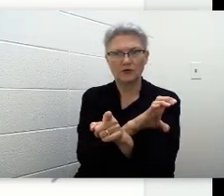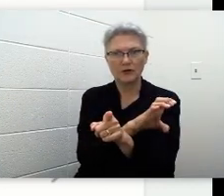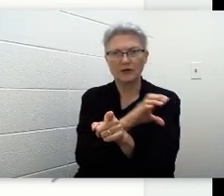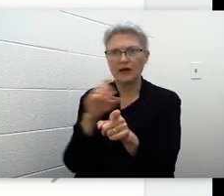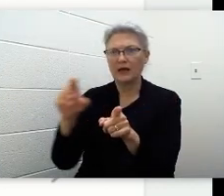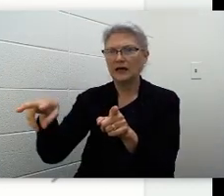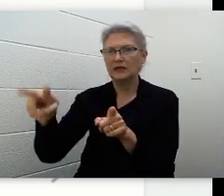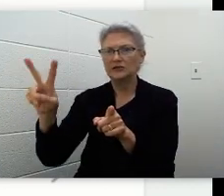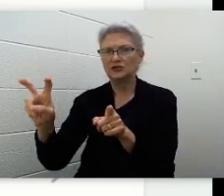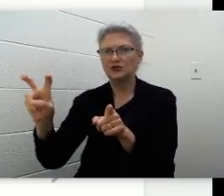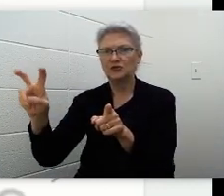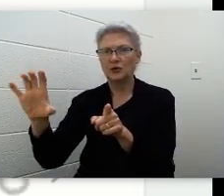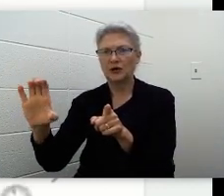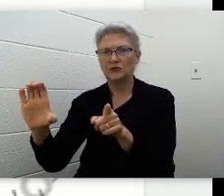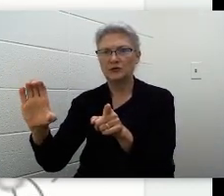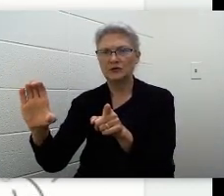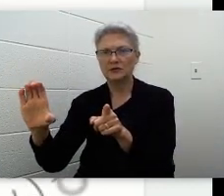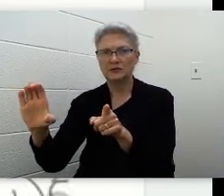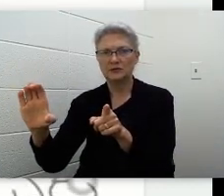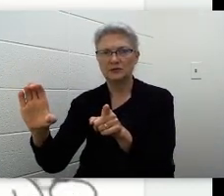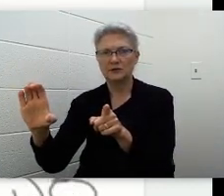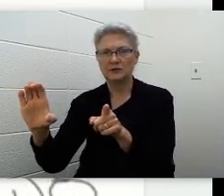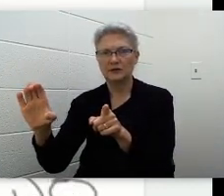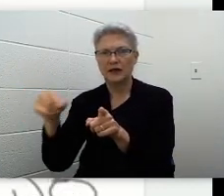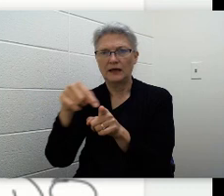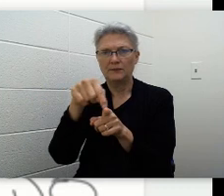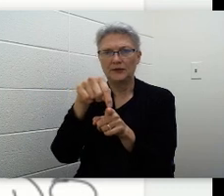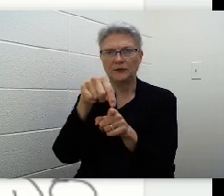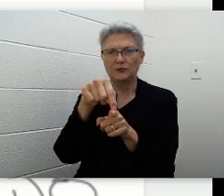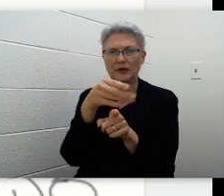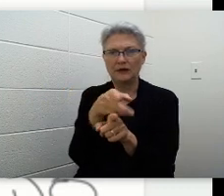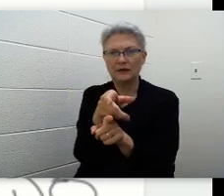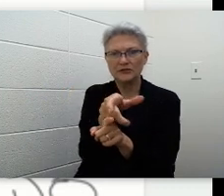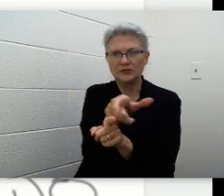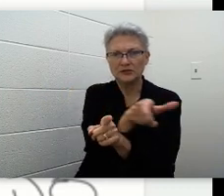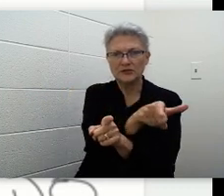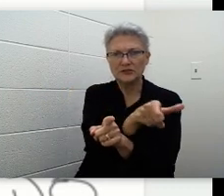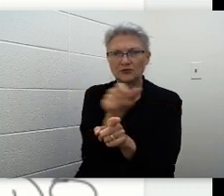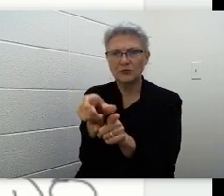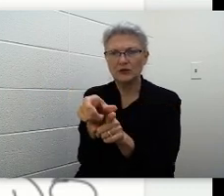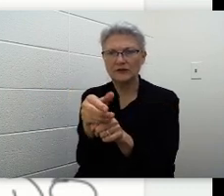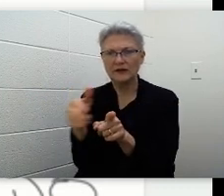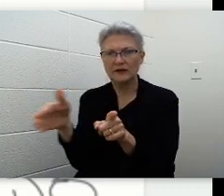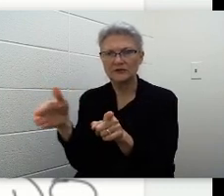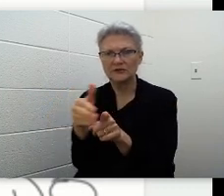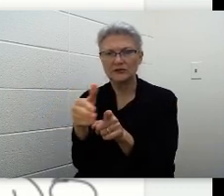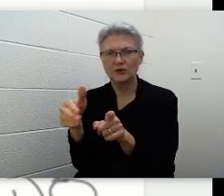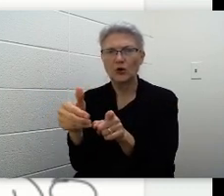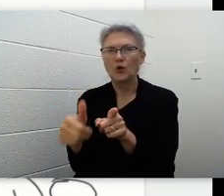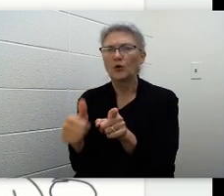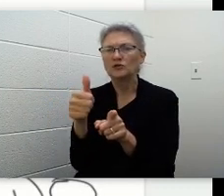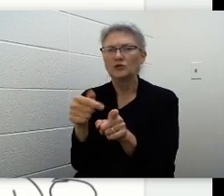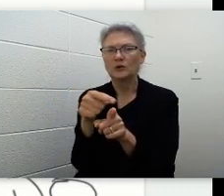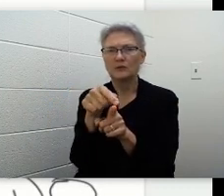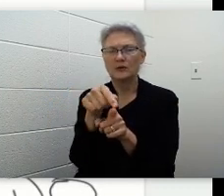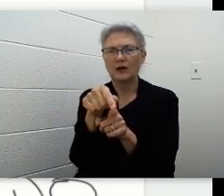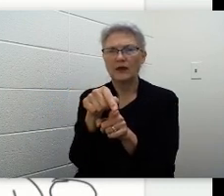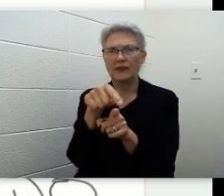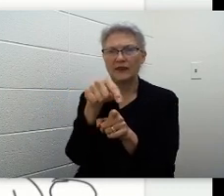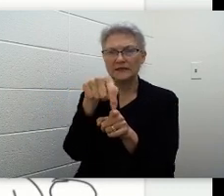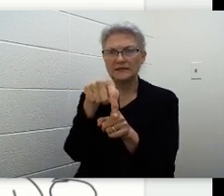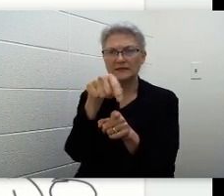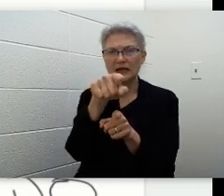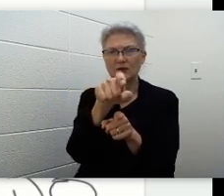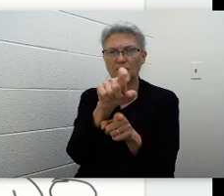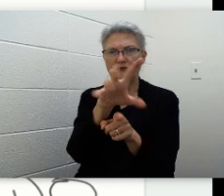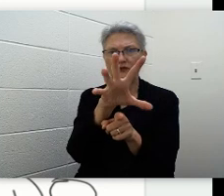100 and 200. And if I think about that benchmark, that number in between, let's say it's